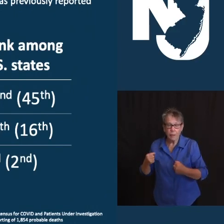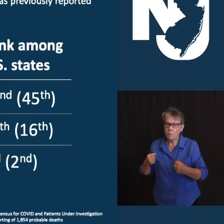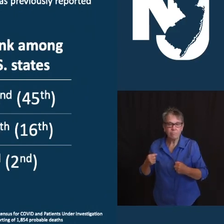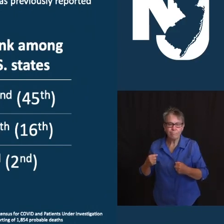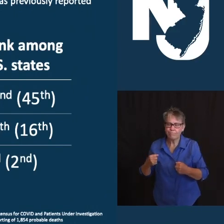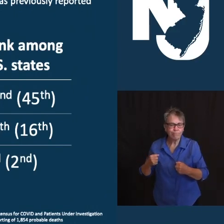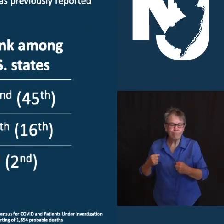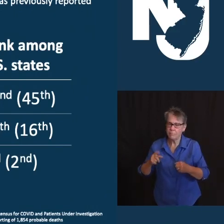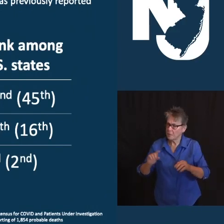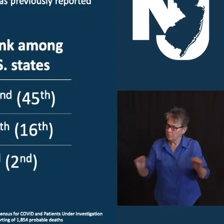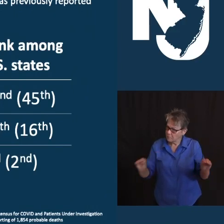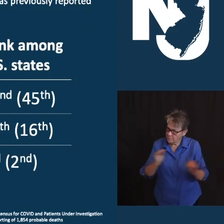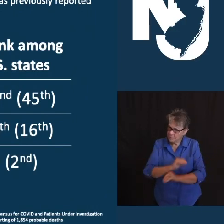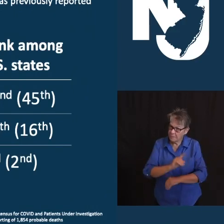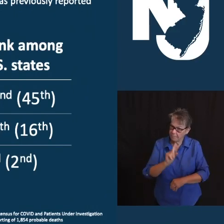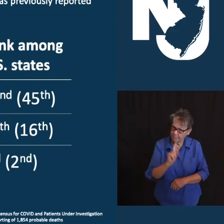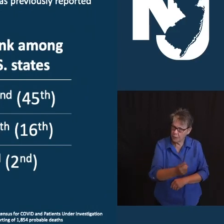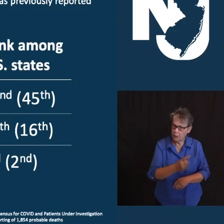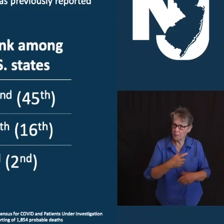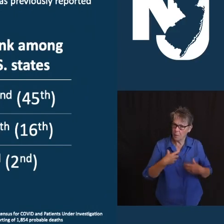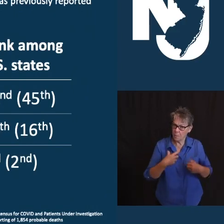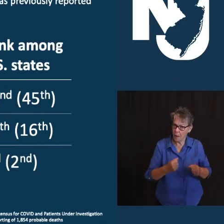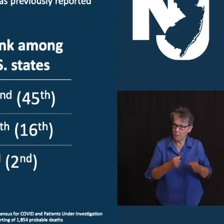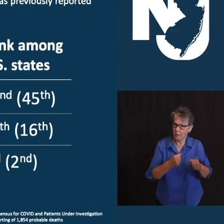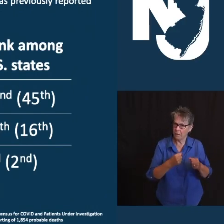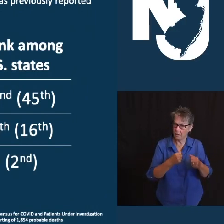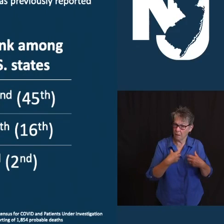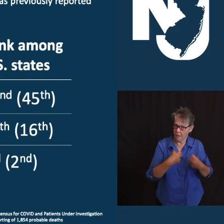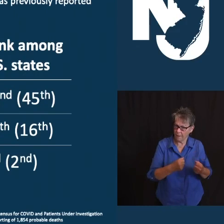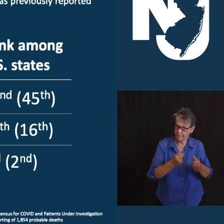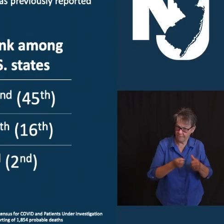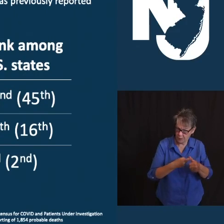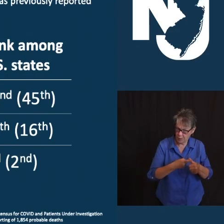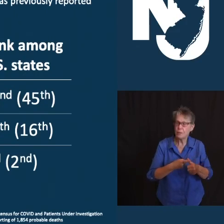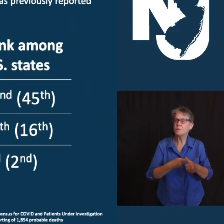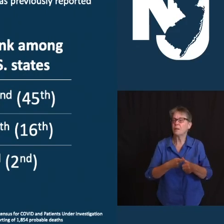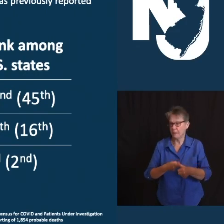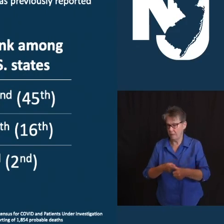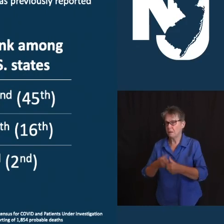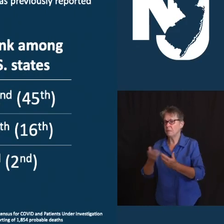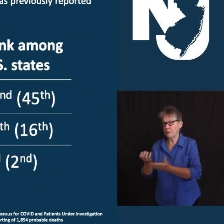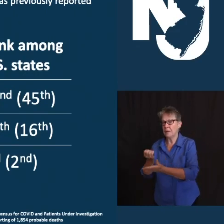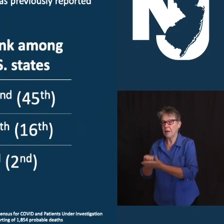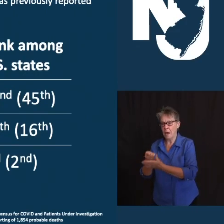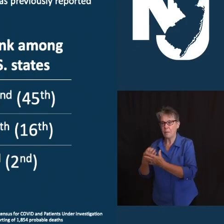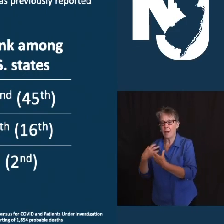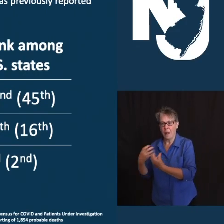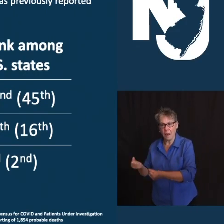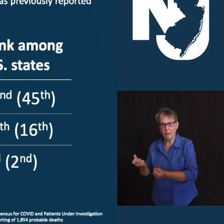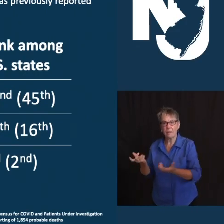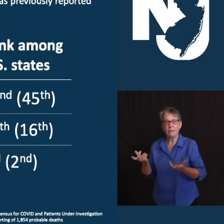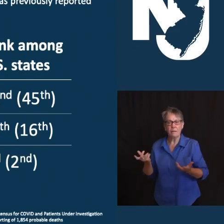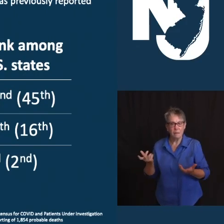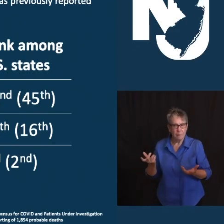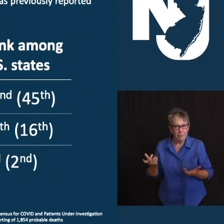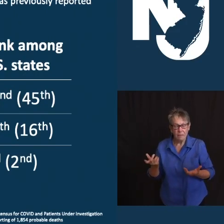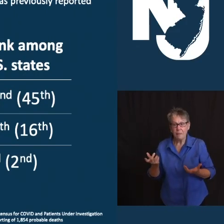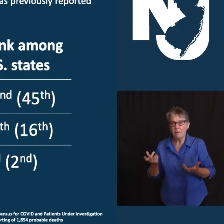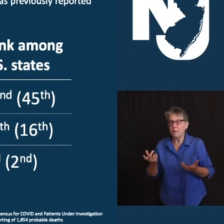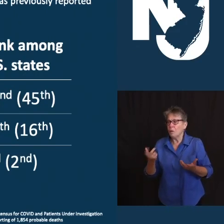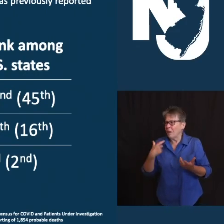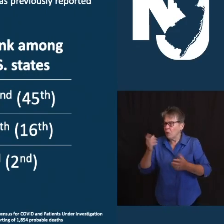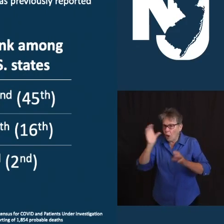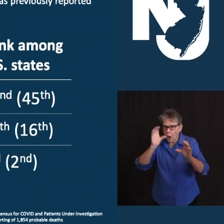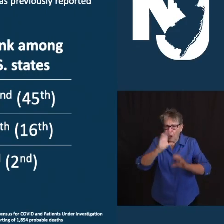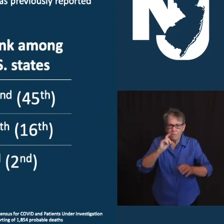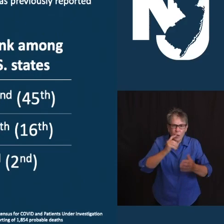but sympathy. We'll do everything we can to find the money to stand with you. But we can't do that at the